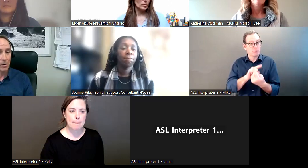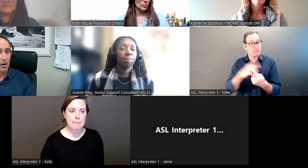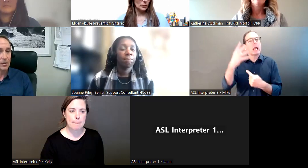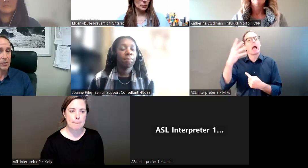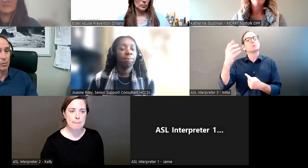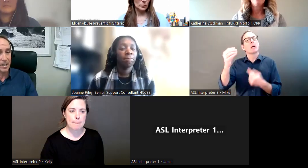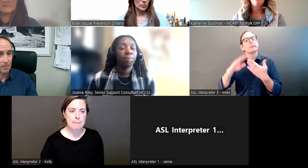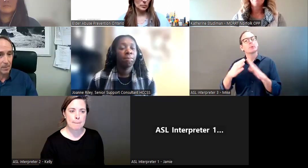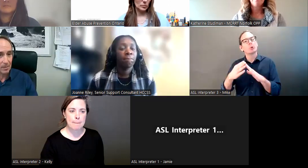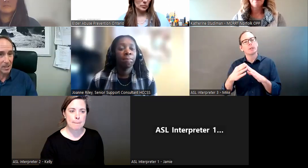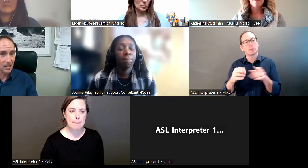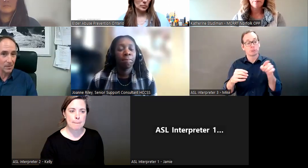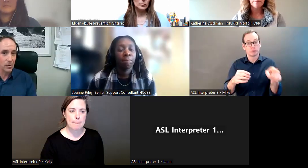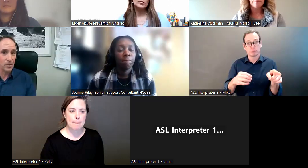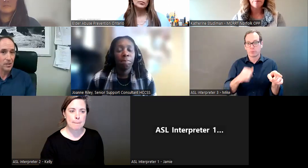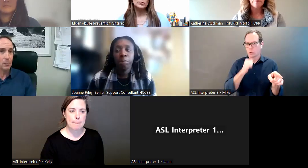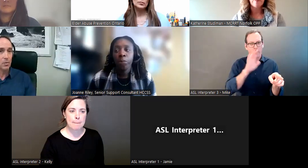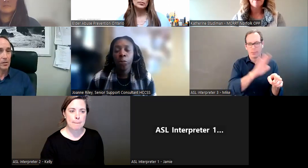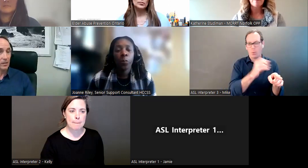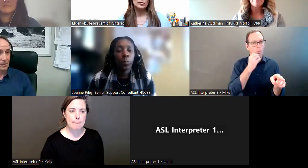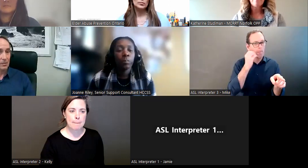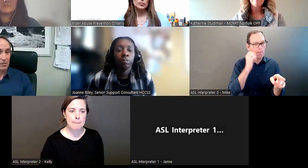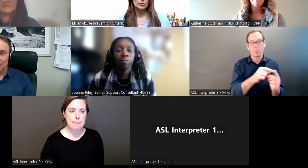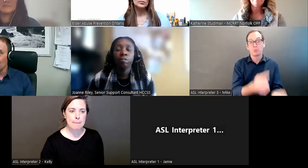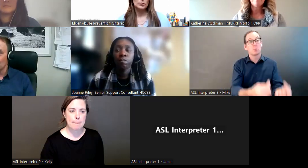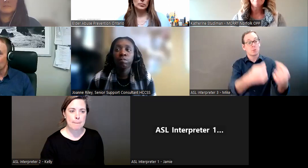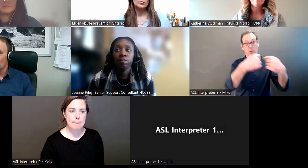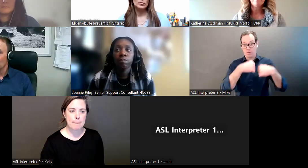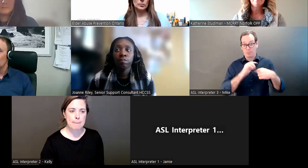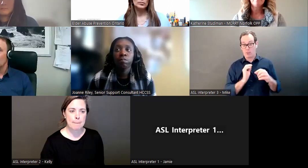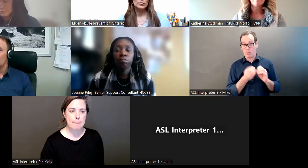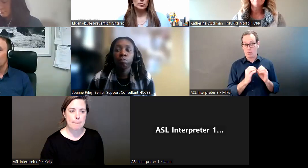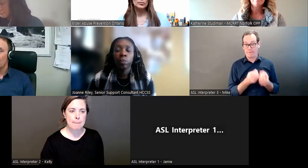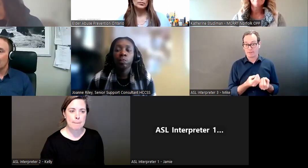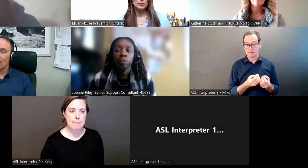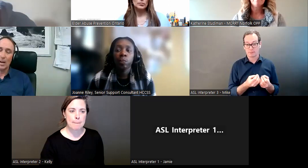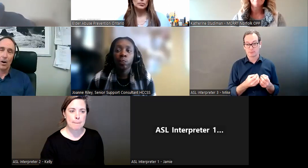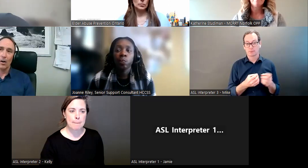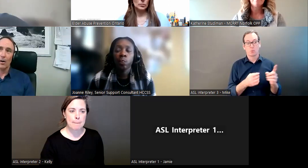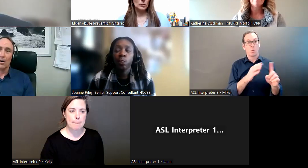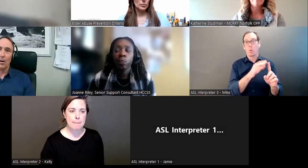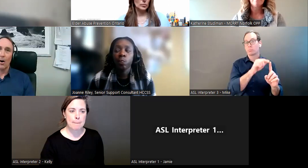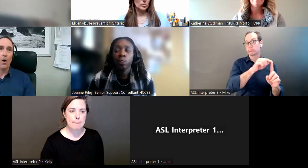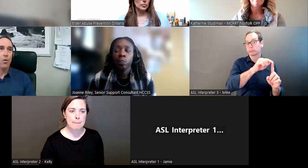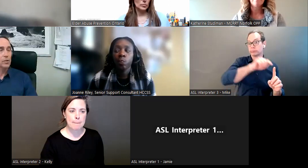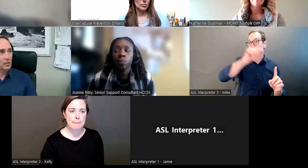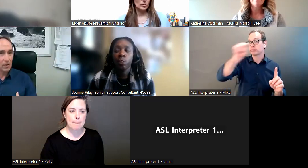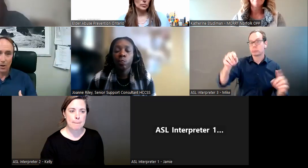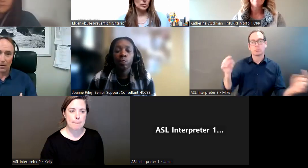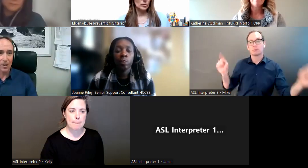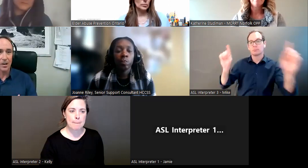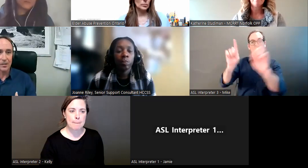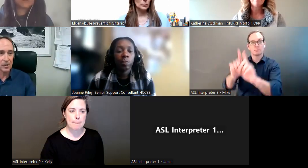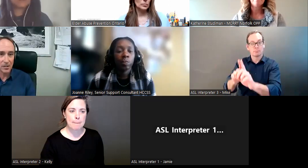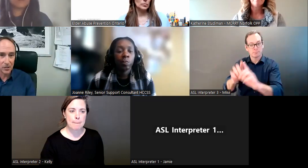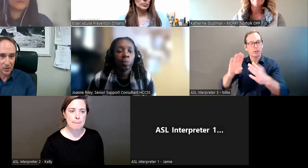into our office, or we can meet them in the community somewhere that's safer. And we always involve